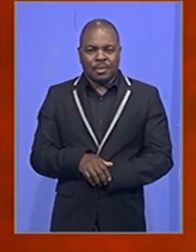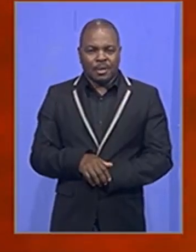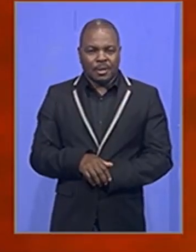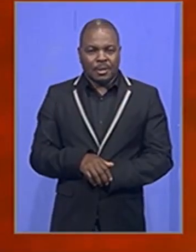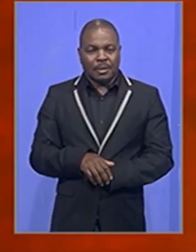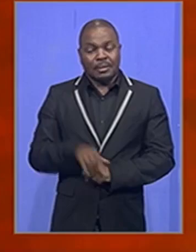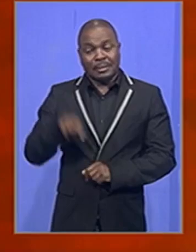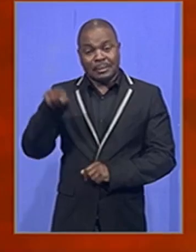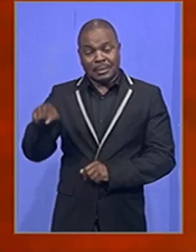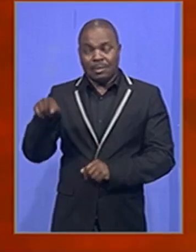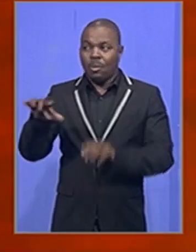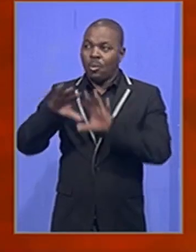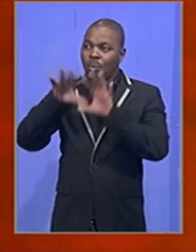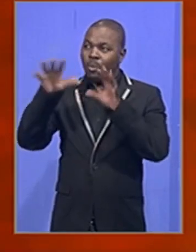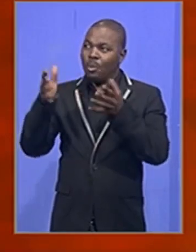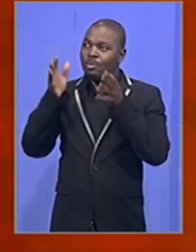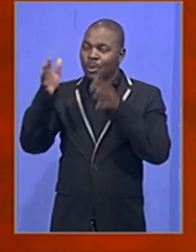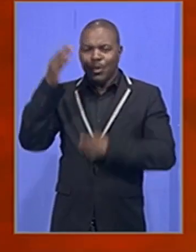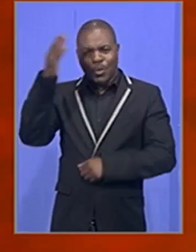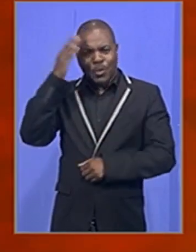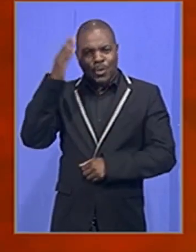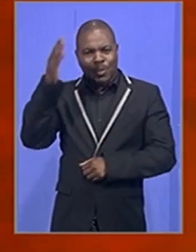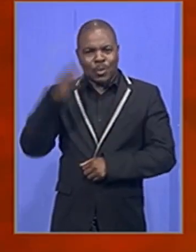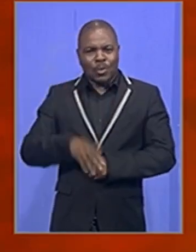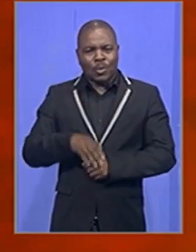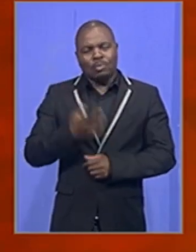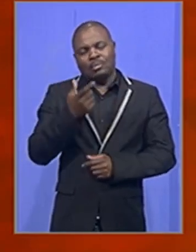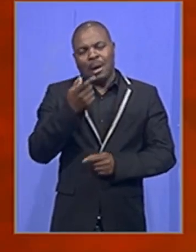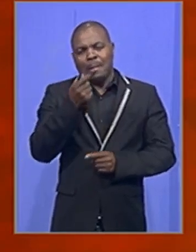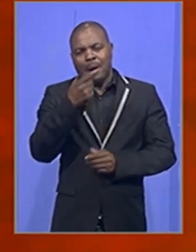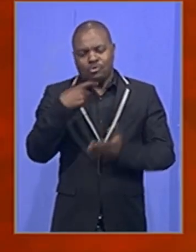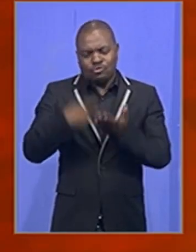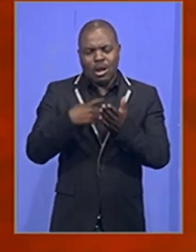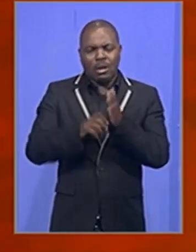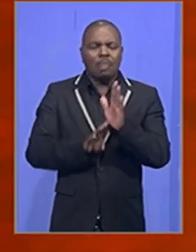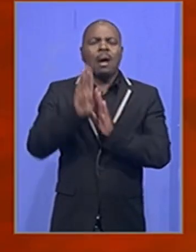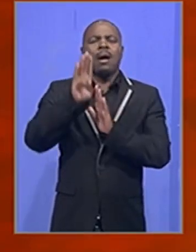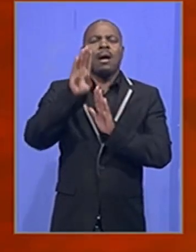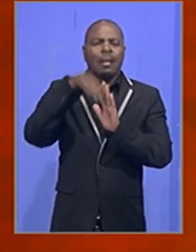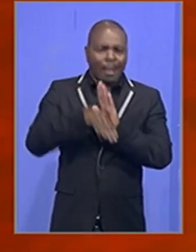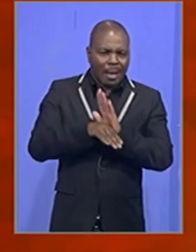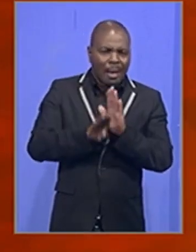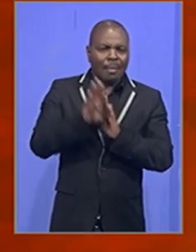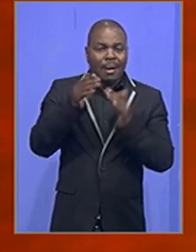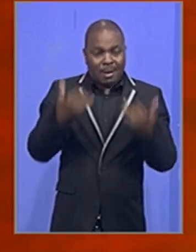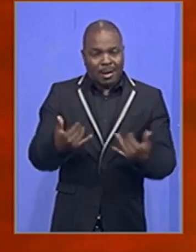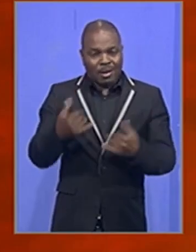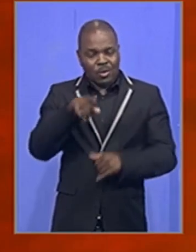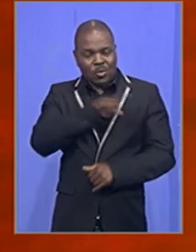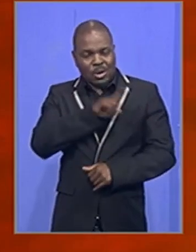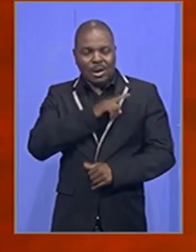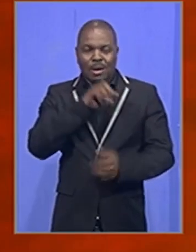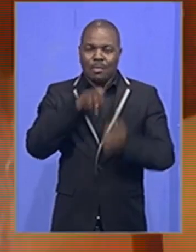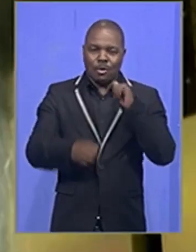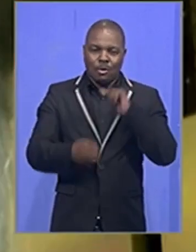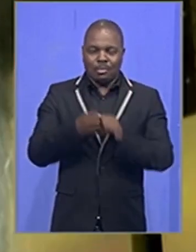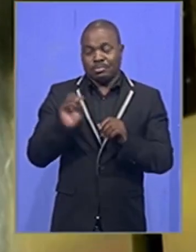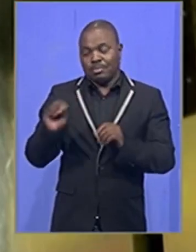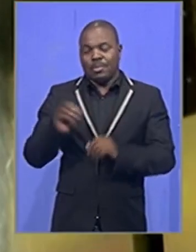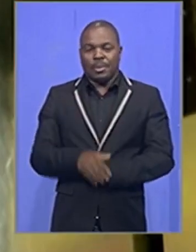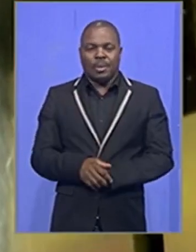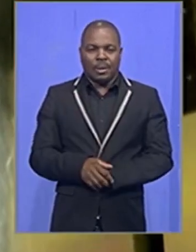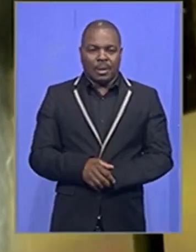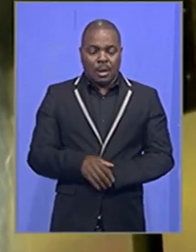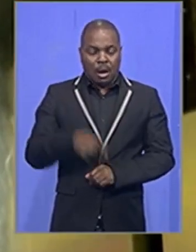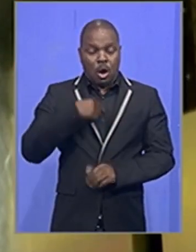due to everybody at Sabahure, the rent goes up and down, that's when now ribali financial crisis. At home